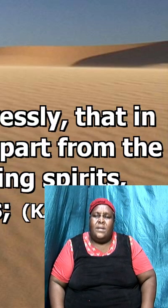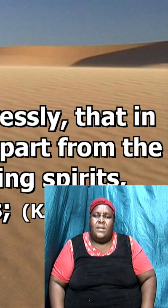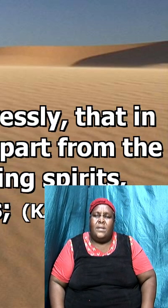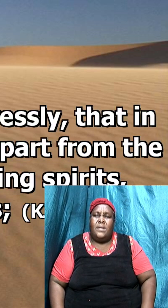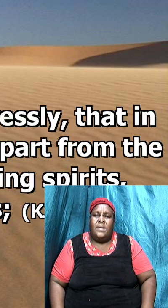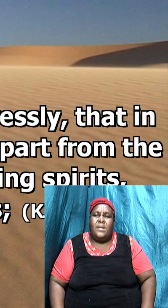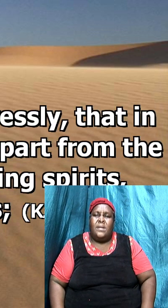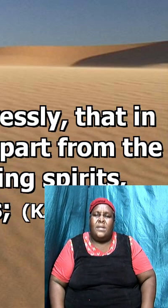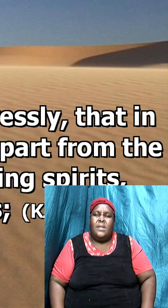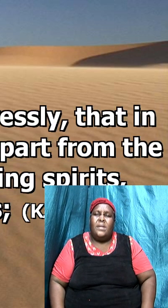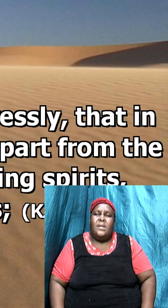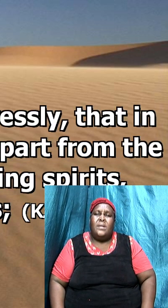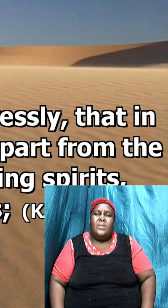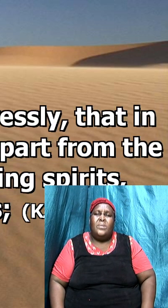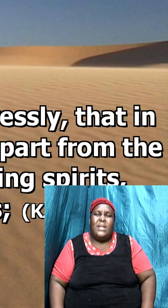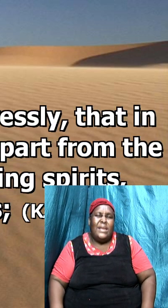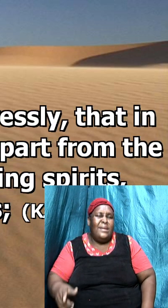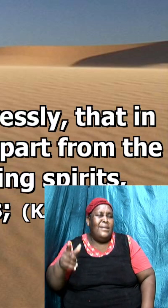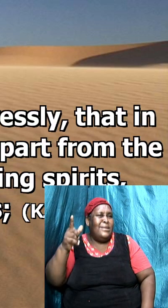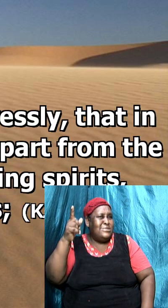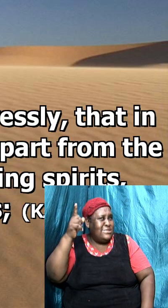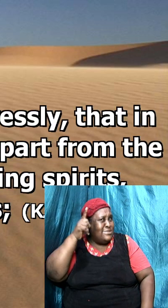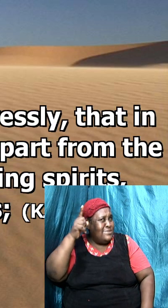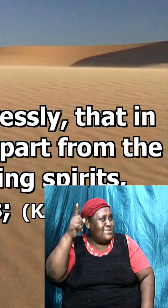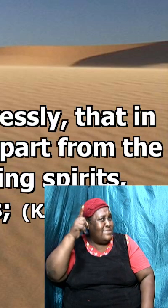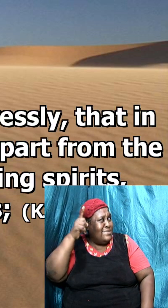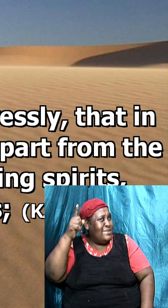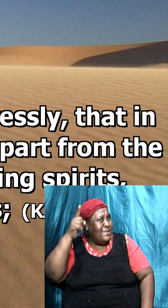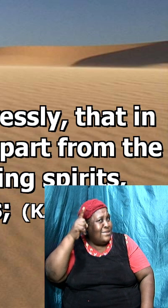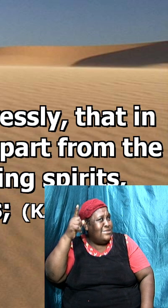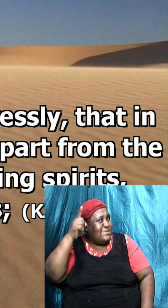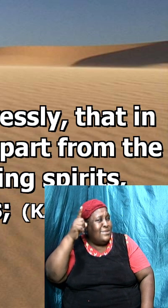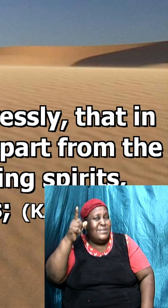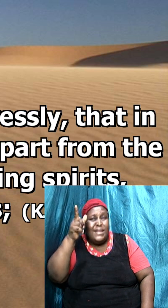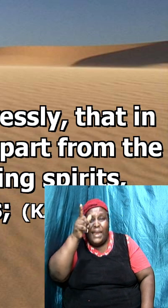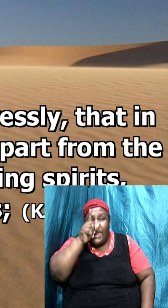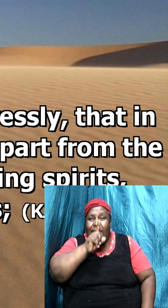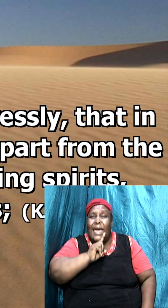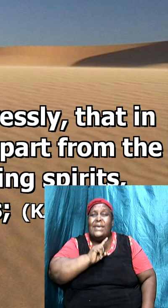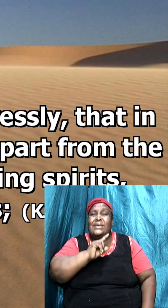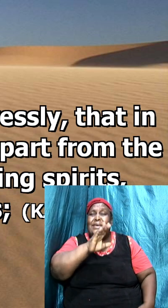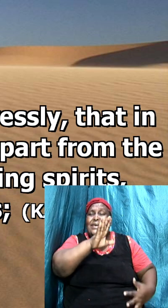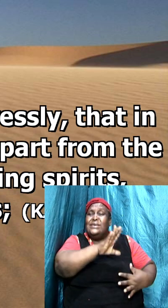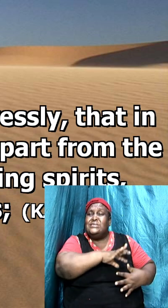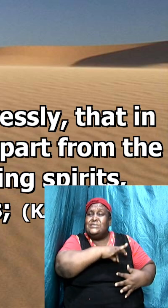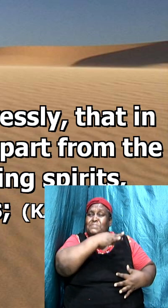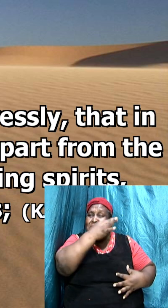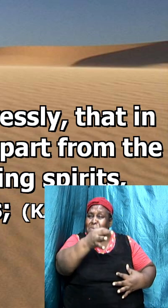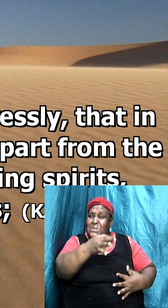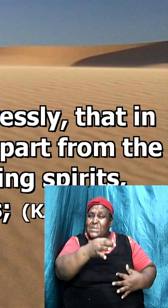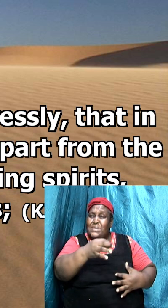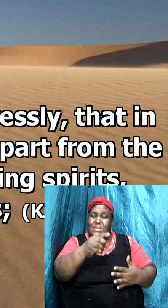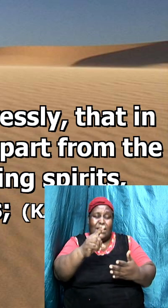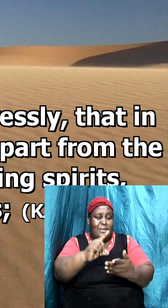they will give heed to seducing spirits. Oh God, and doctrine of